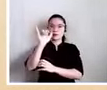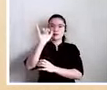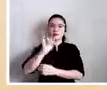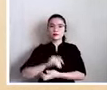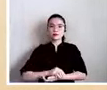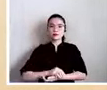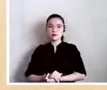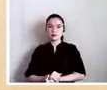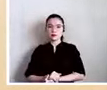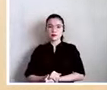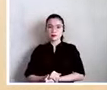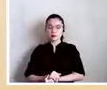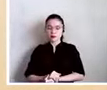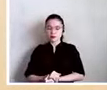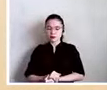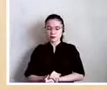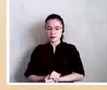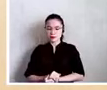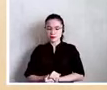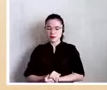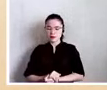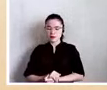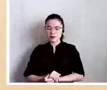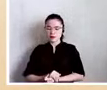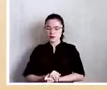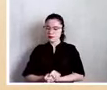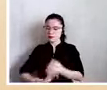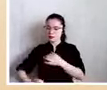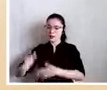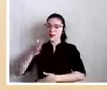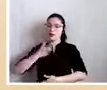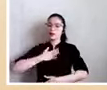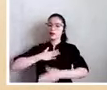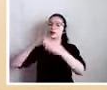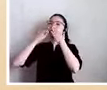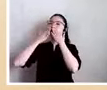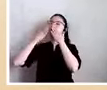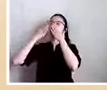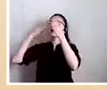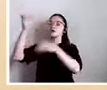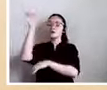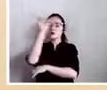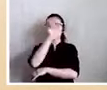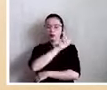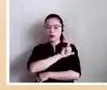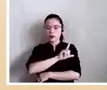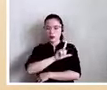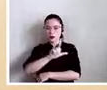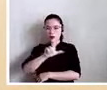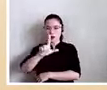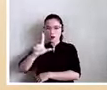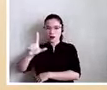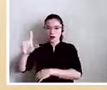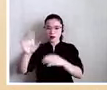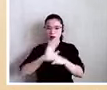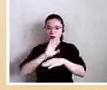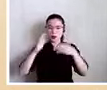forever. I will give thanks to the Lord with all my